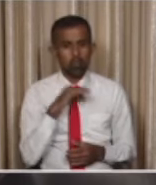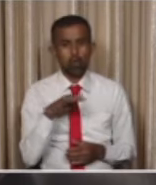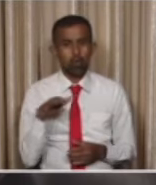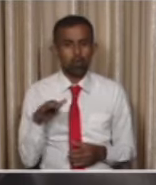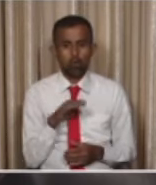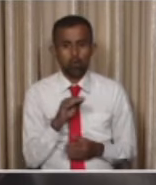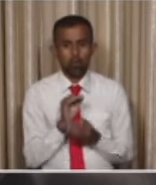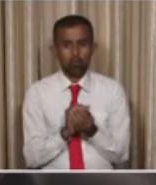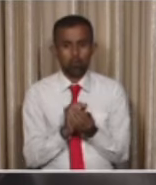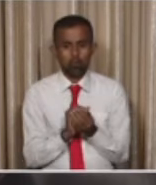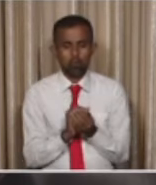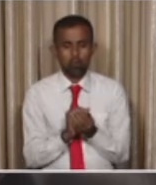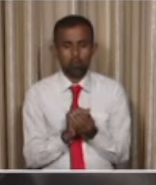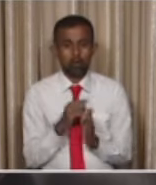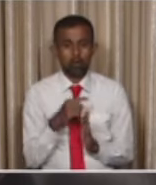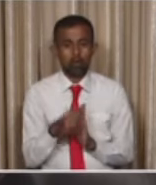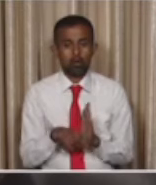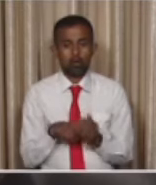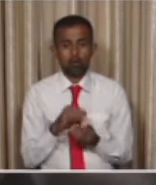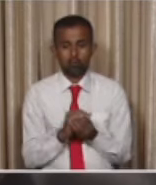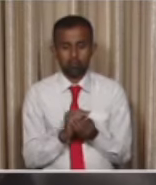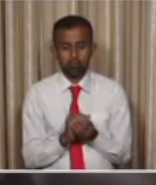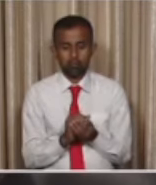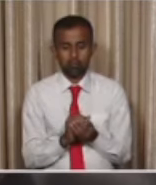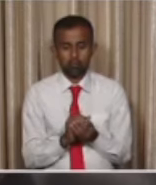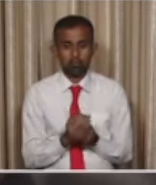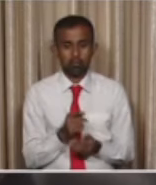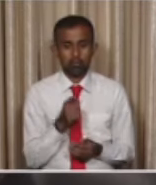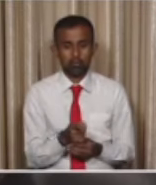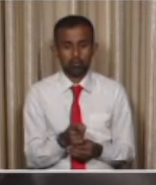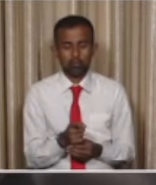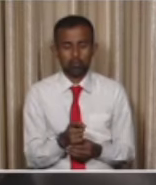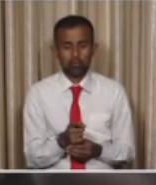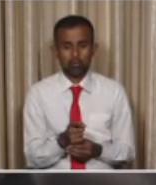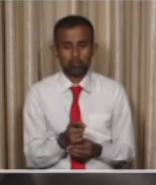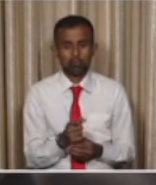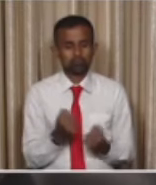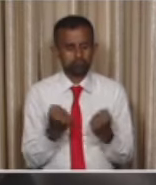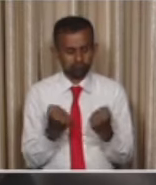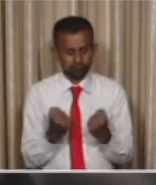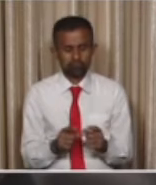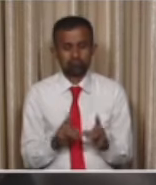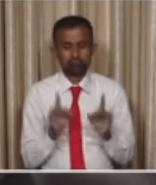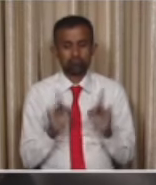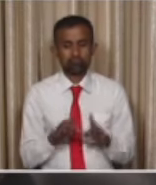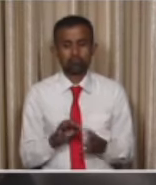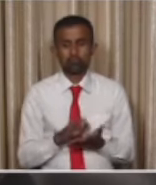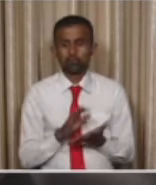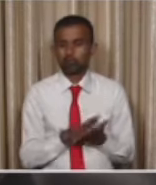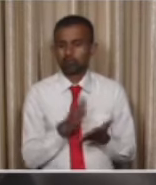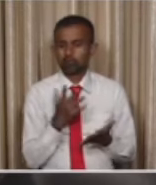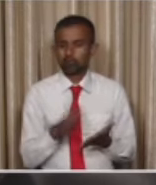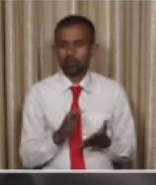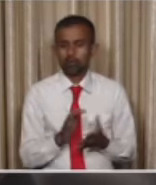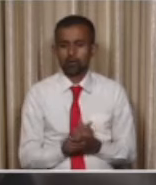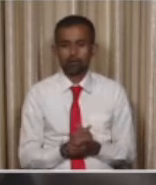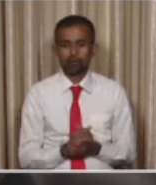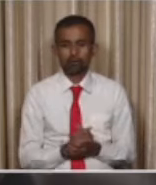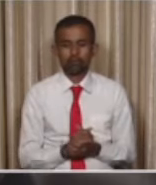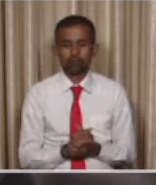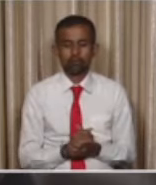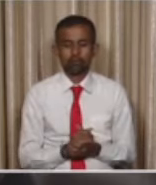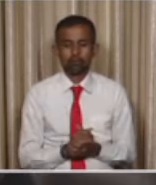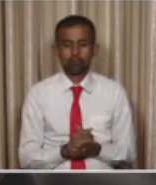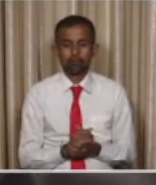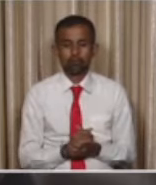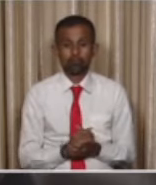courageous decision. It was over, with an overwhelming majority, so that when at the end